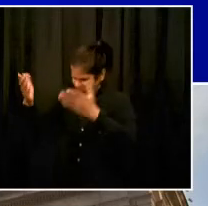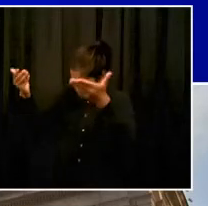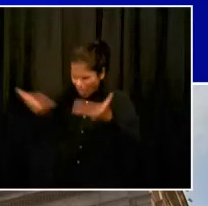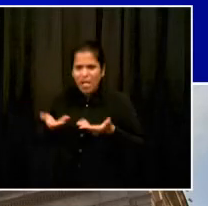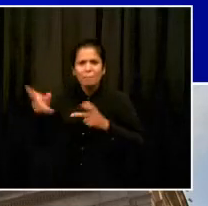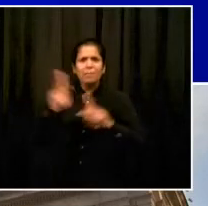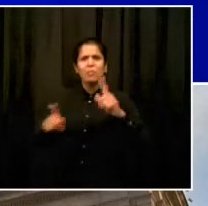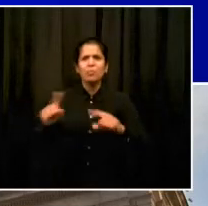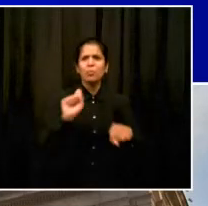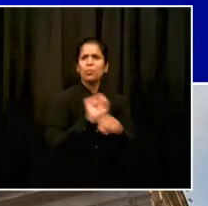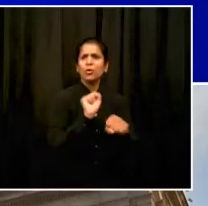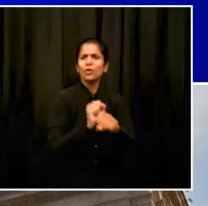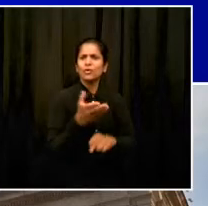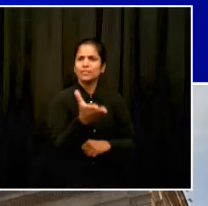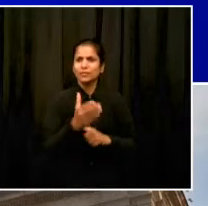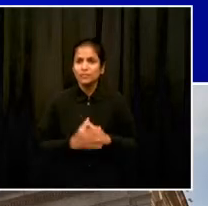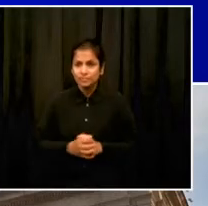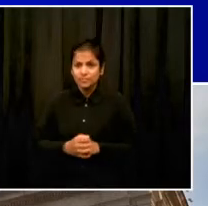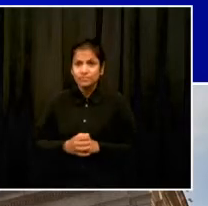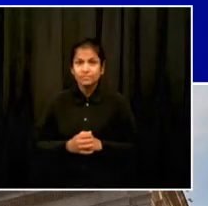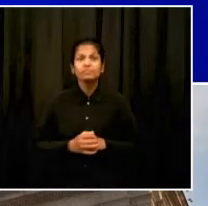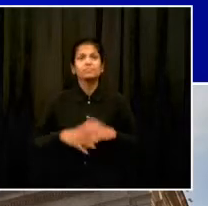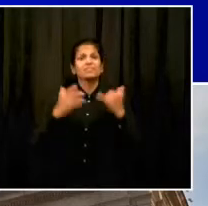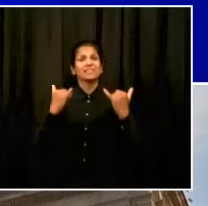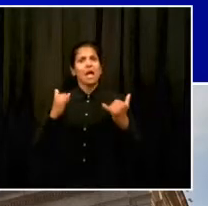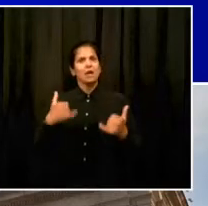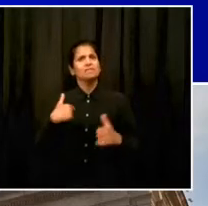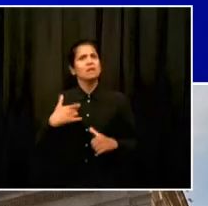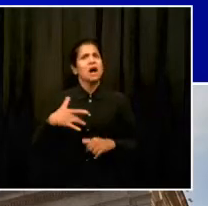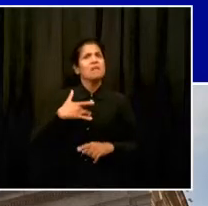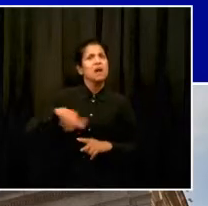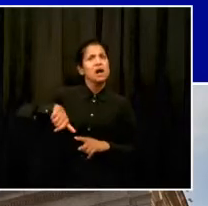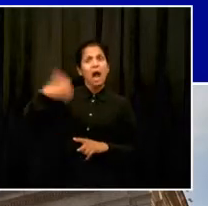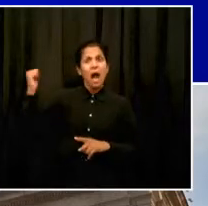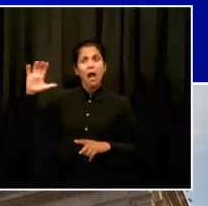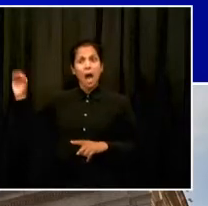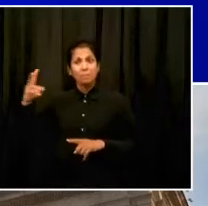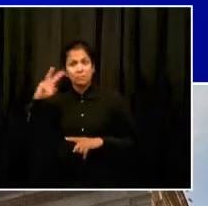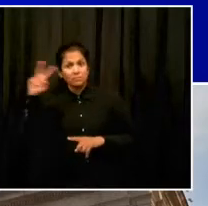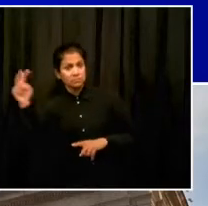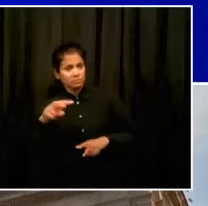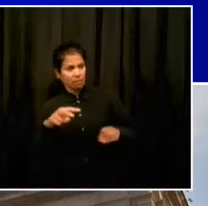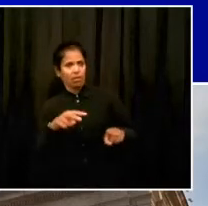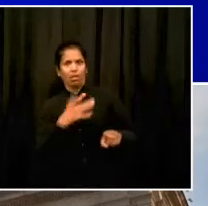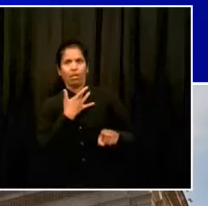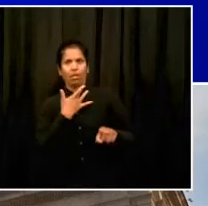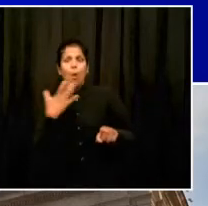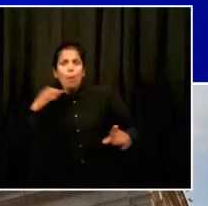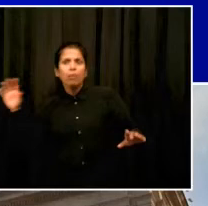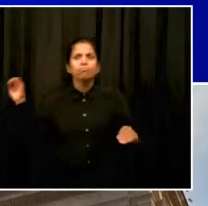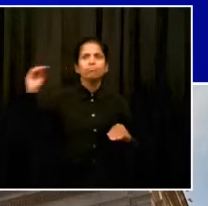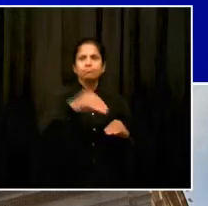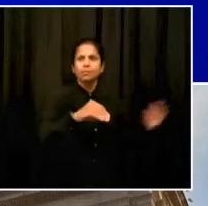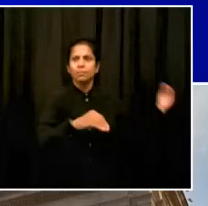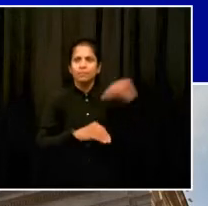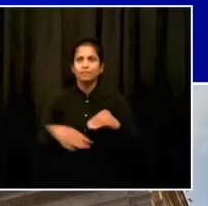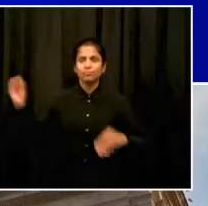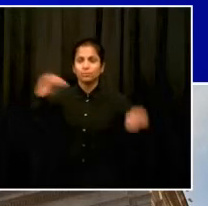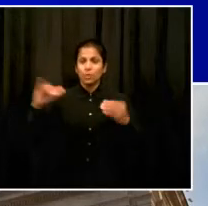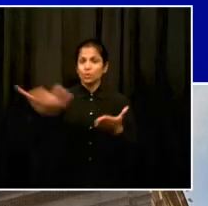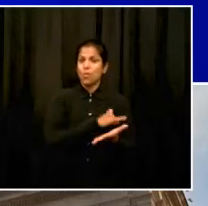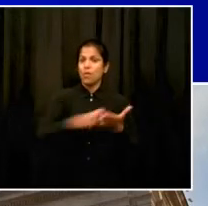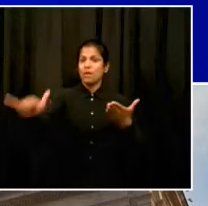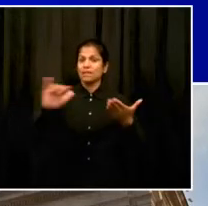more and more, but seeing Facebook take the lead will send a message to all the others that this is a smart time to start the reinvestment in New York